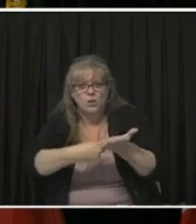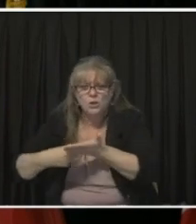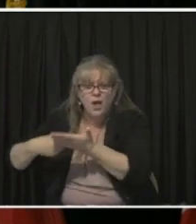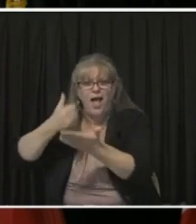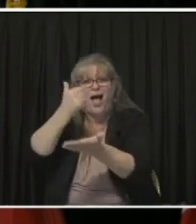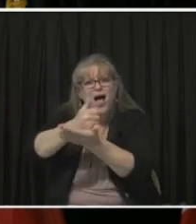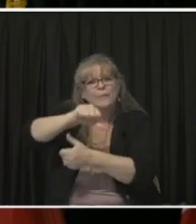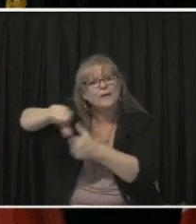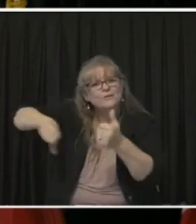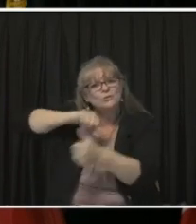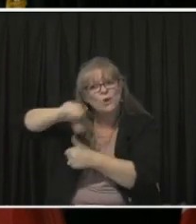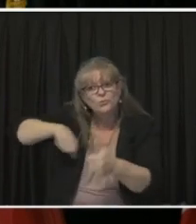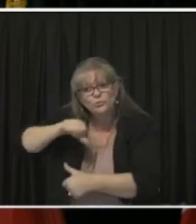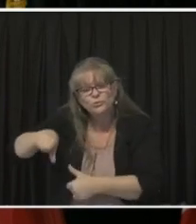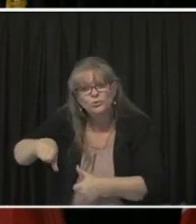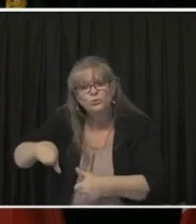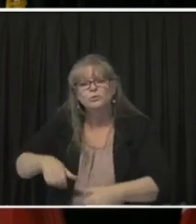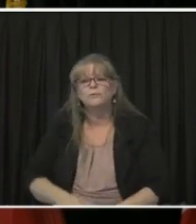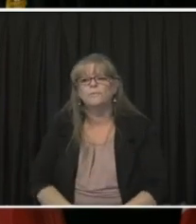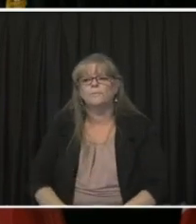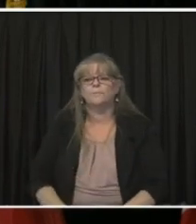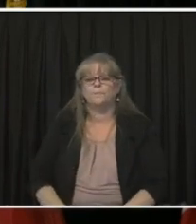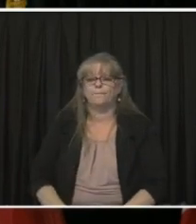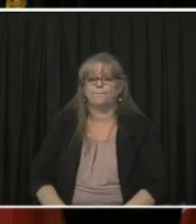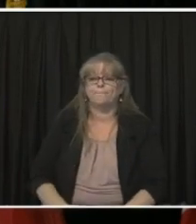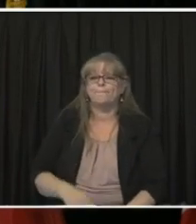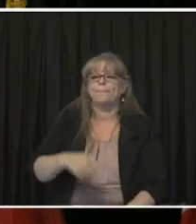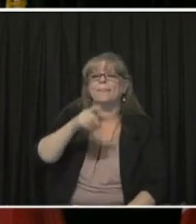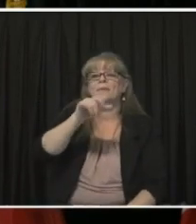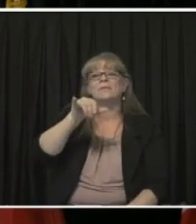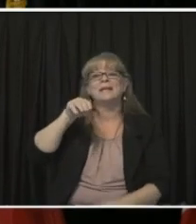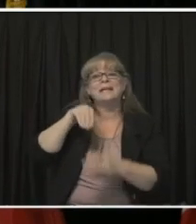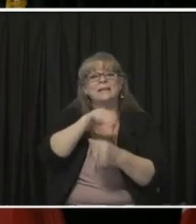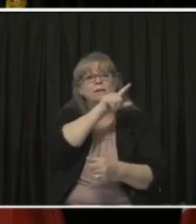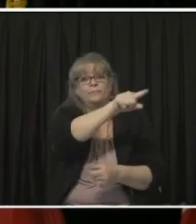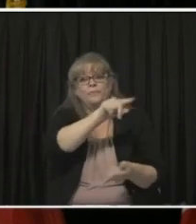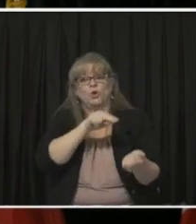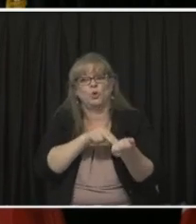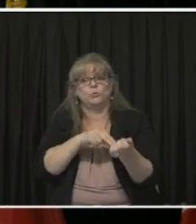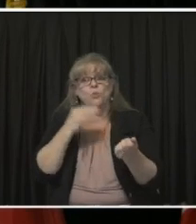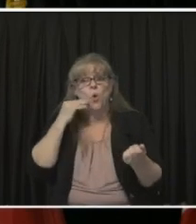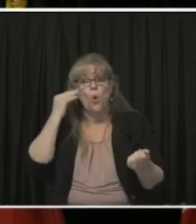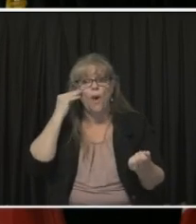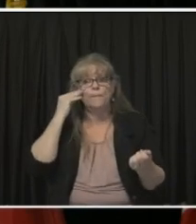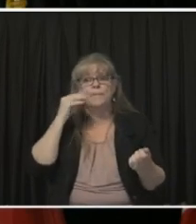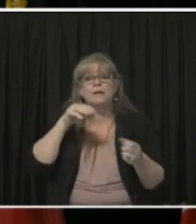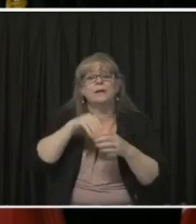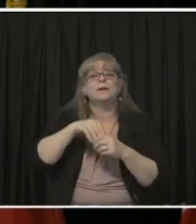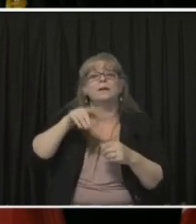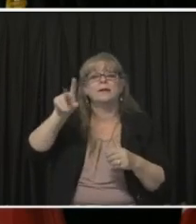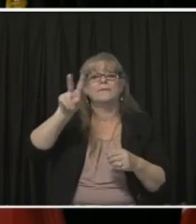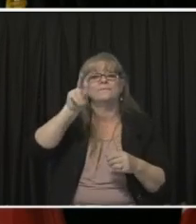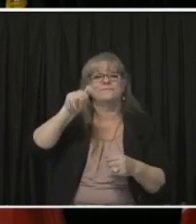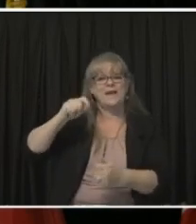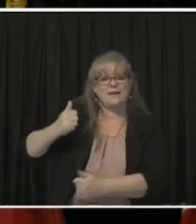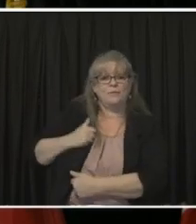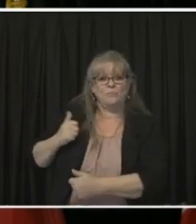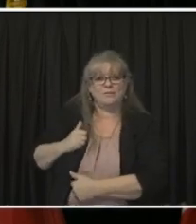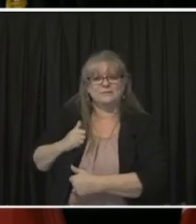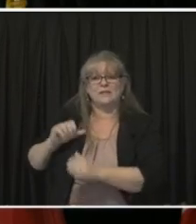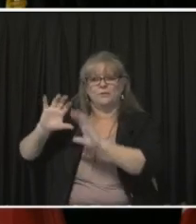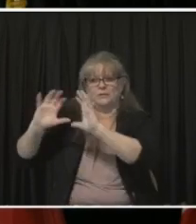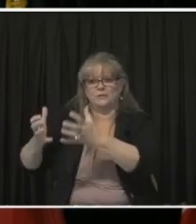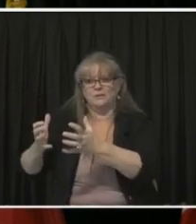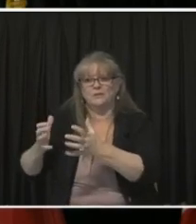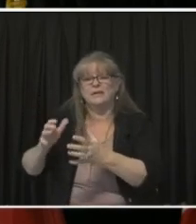and our veteran care facilities, if the federal government had made more testing available earlier, we could have begun